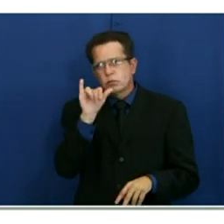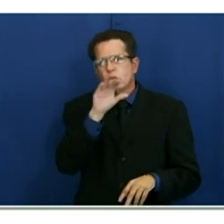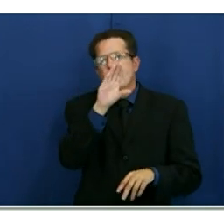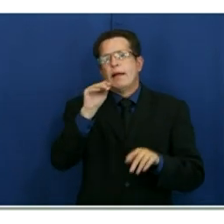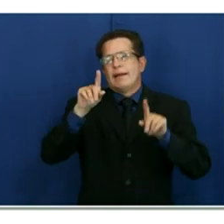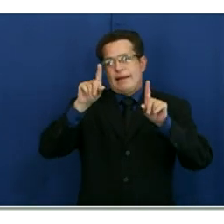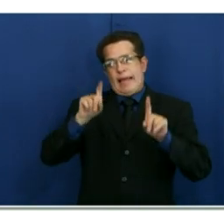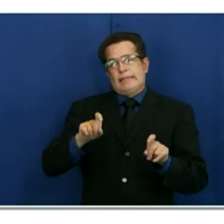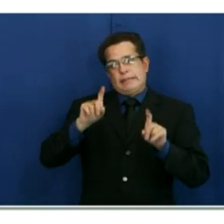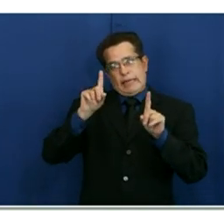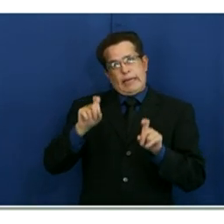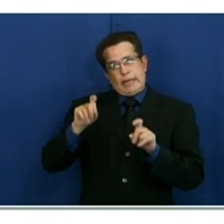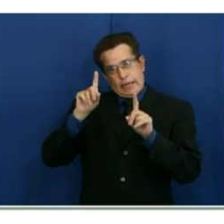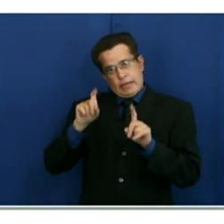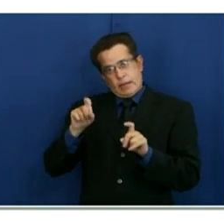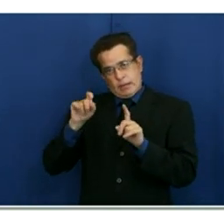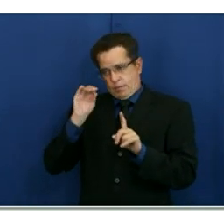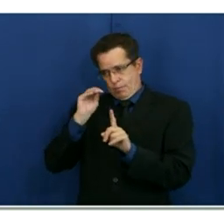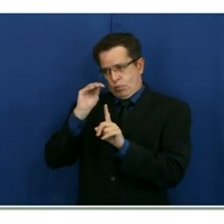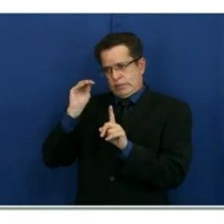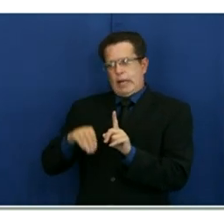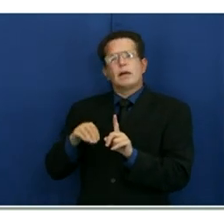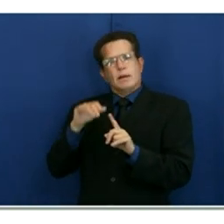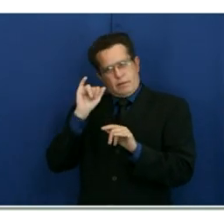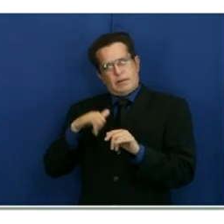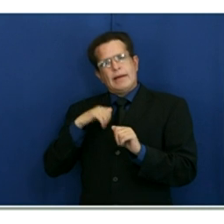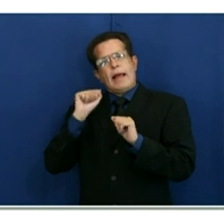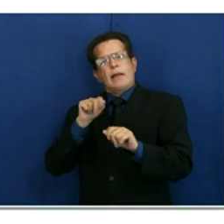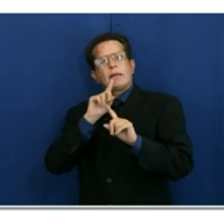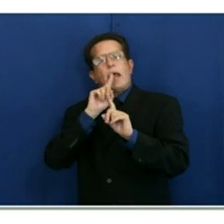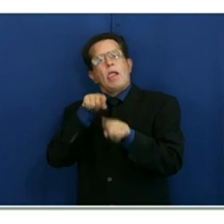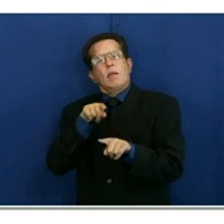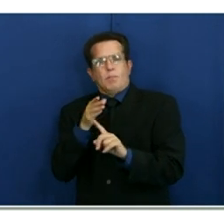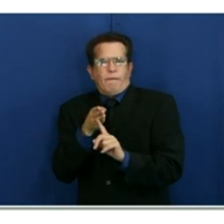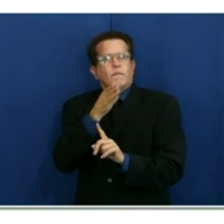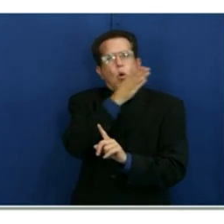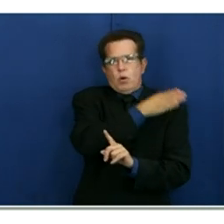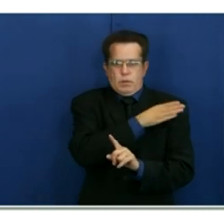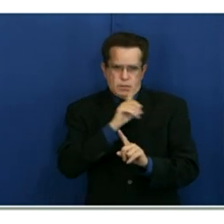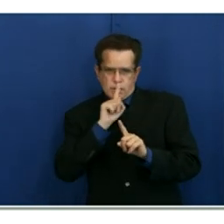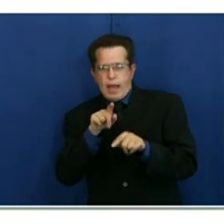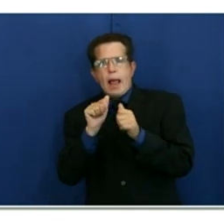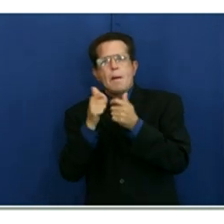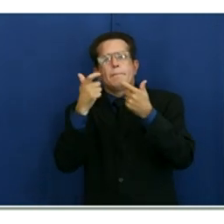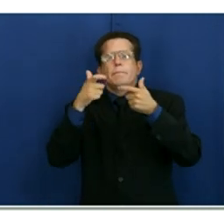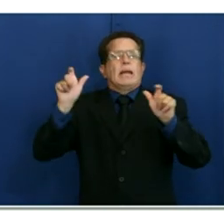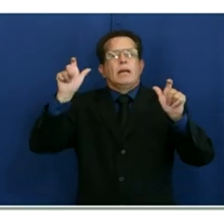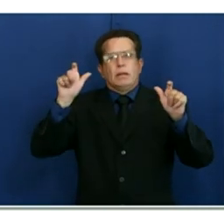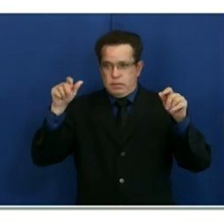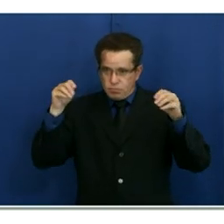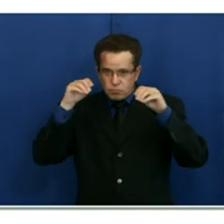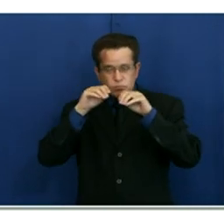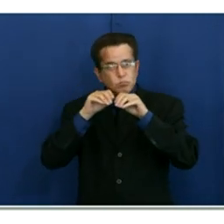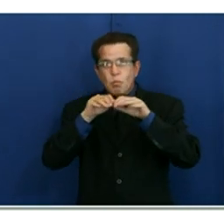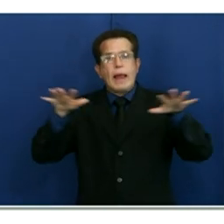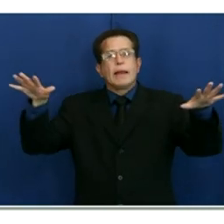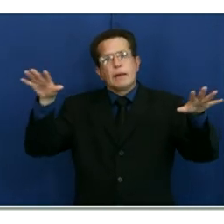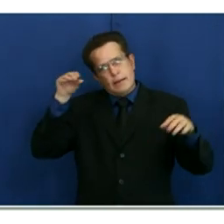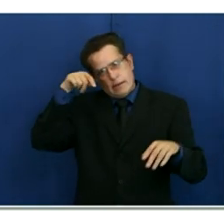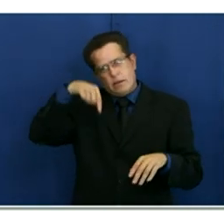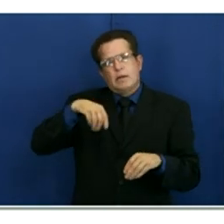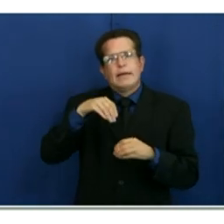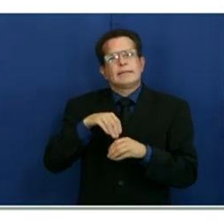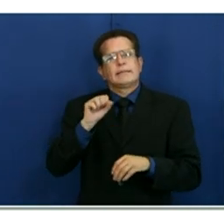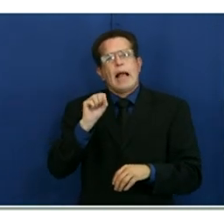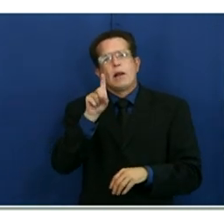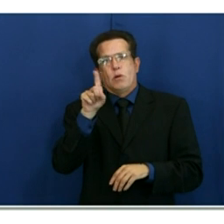to our cases, those are the early indicators of how widespread COVID-19 is throughout our